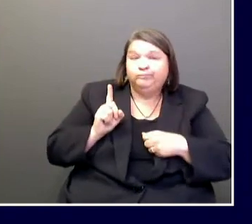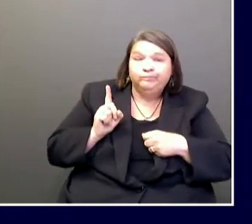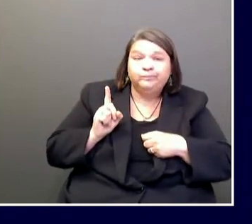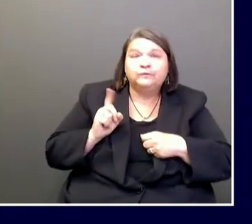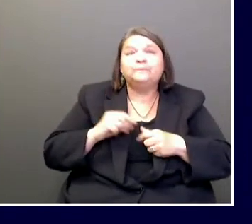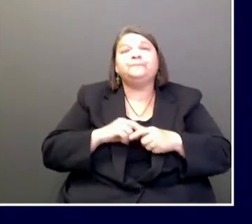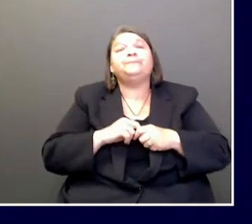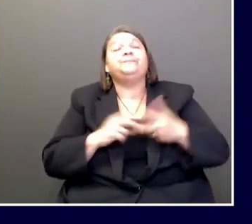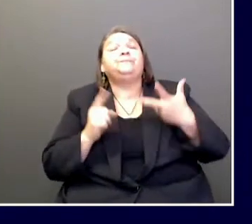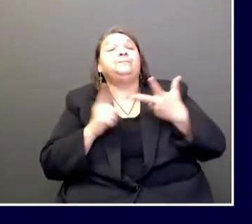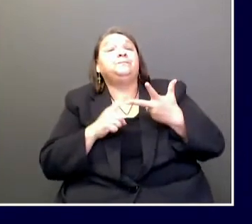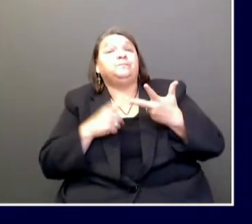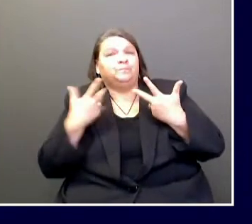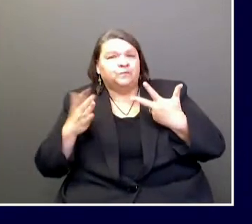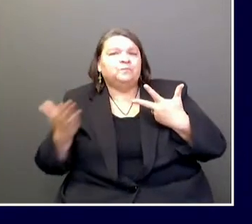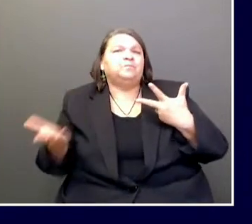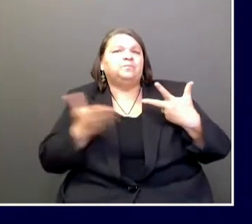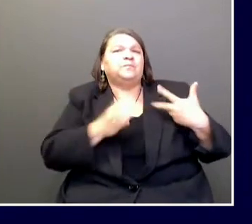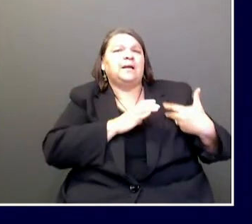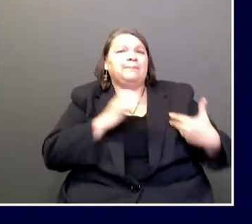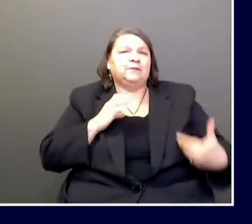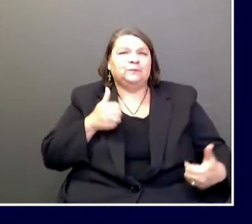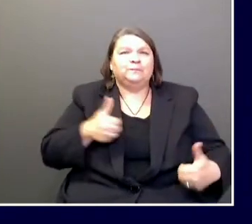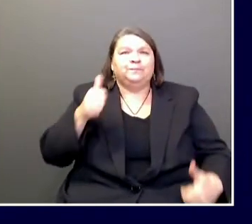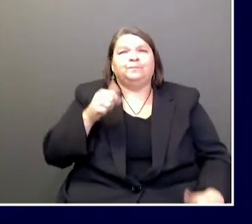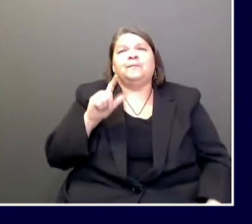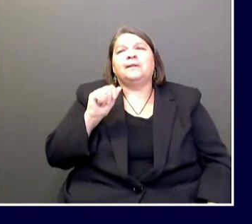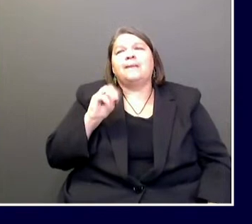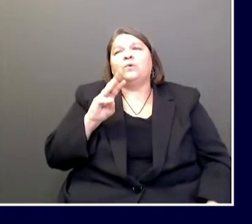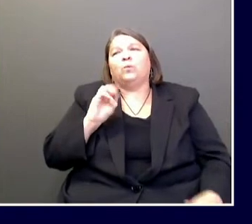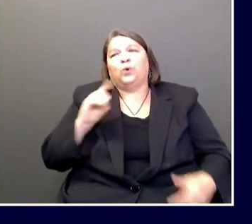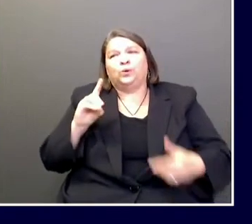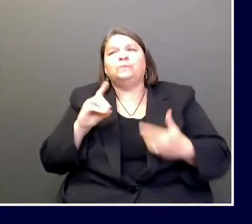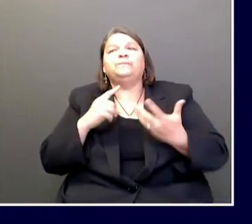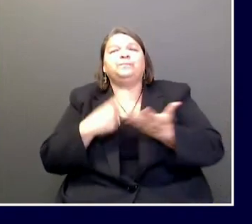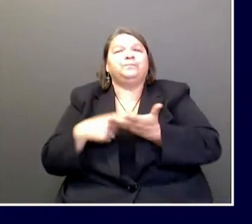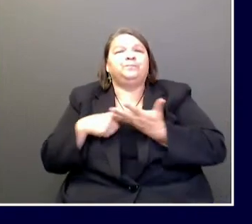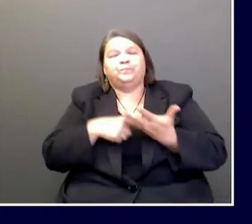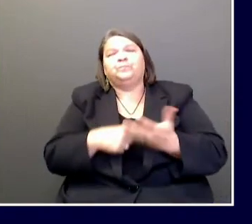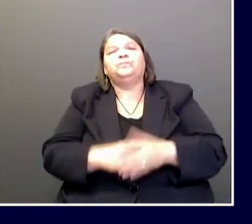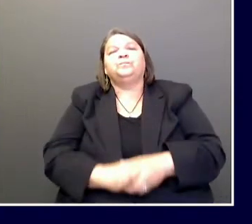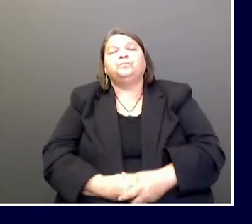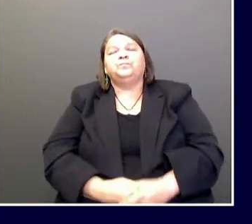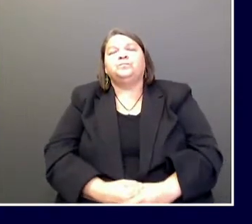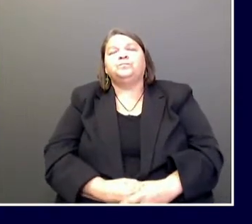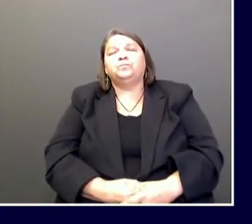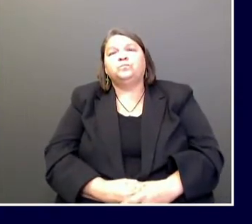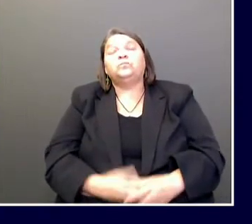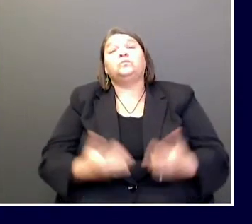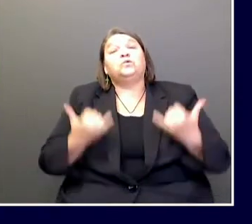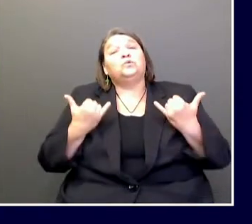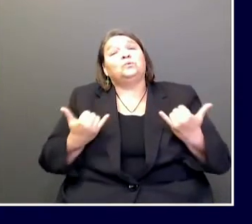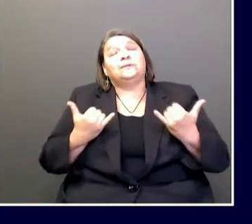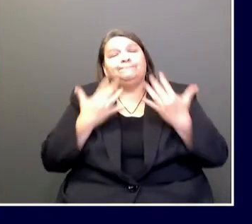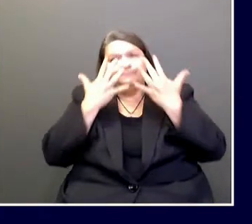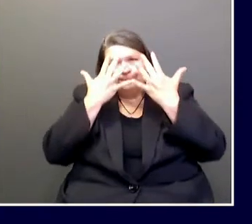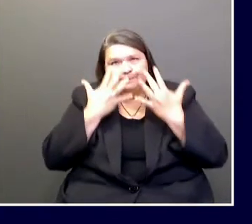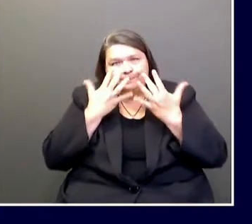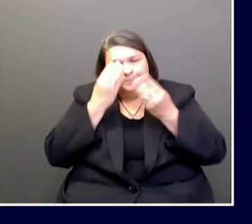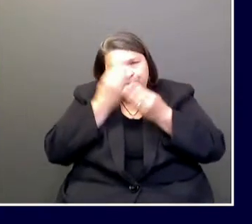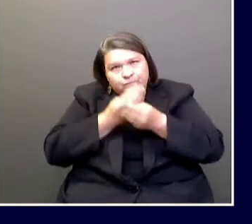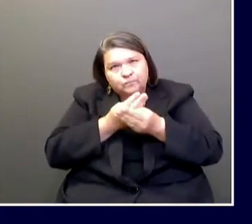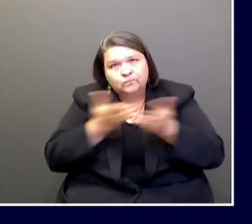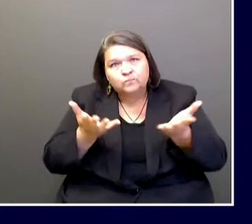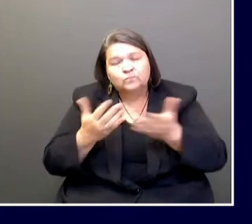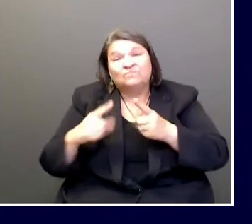where we stand on some issues with schools. And to begin, I have some sad news. Just in the last